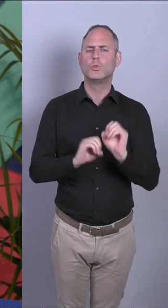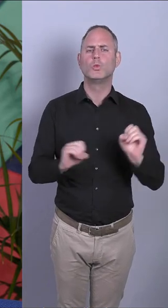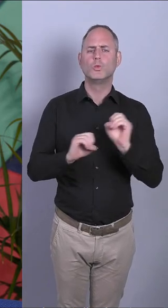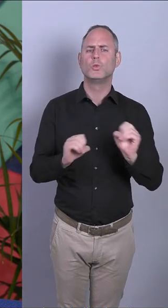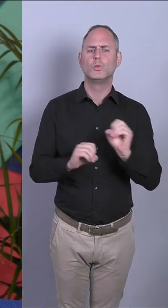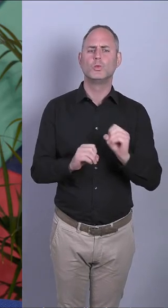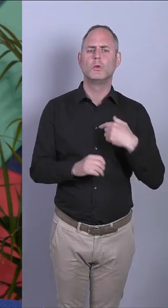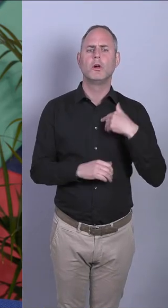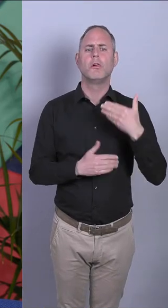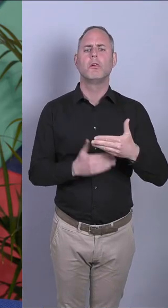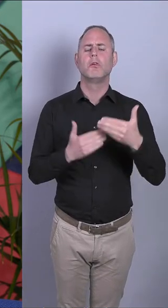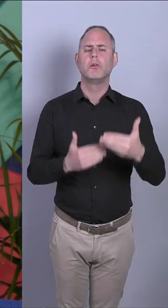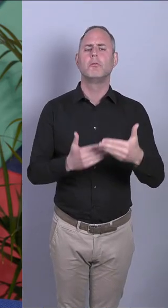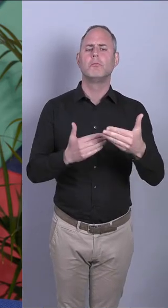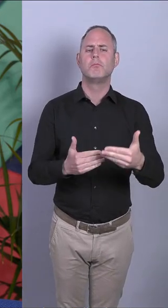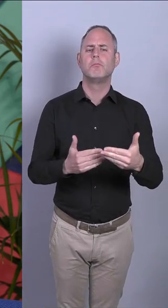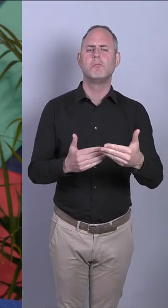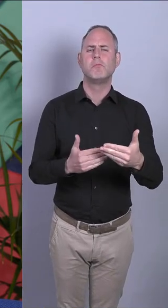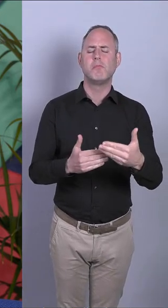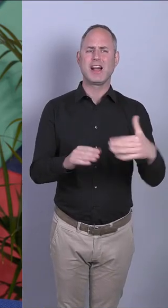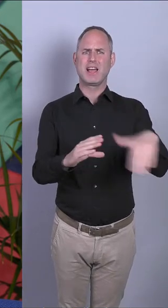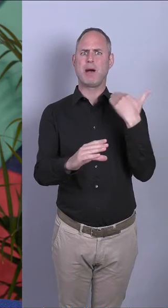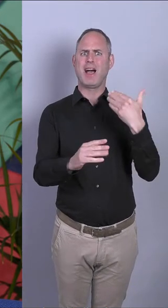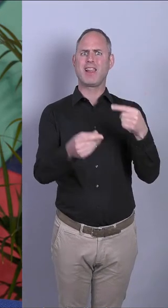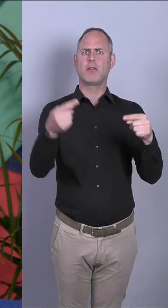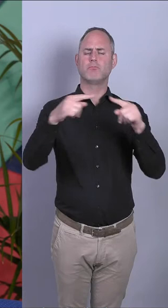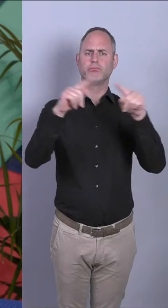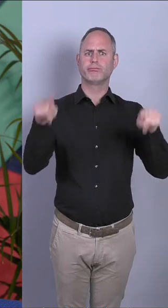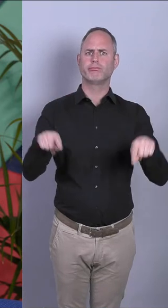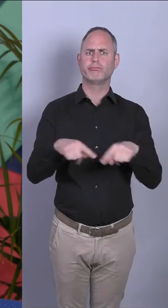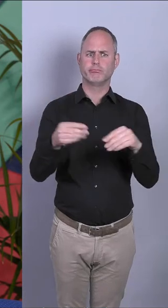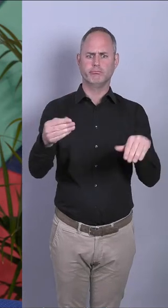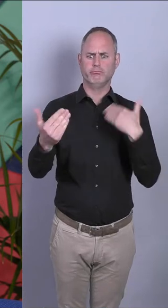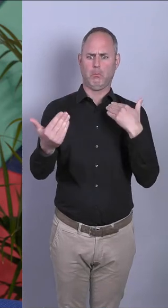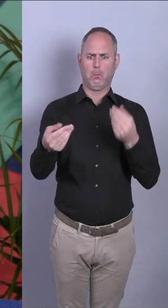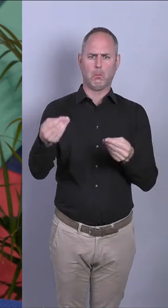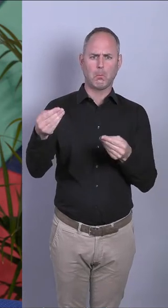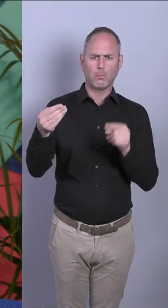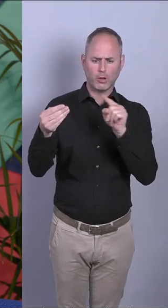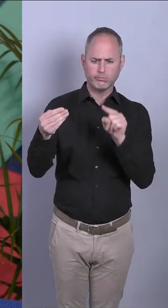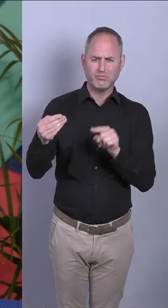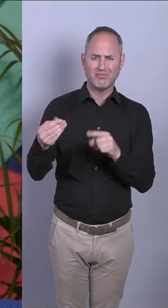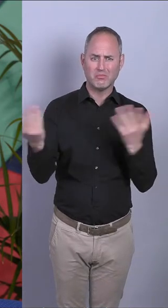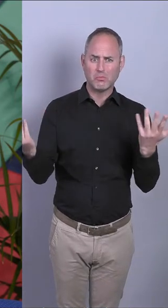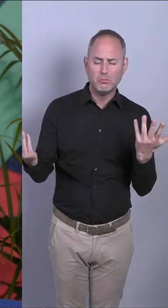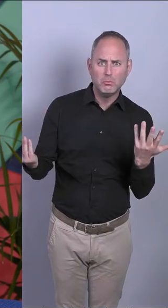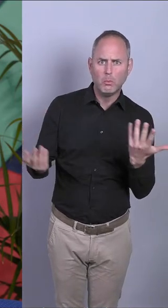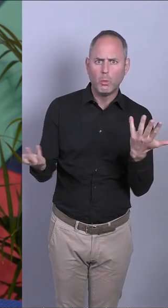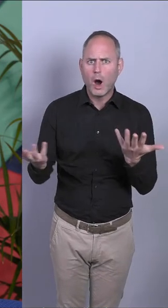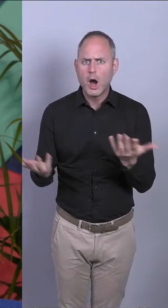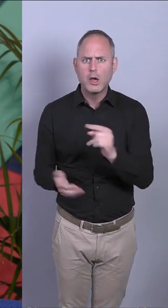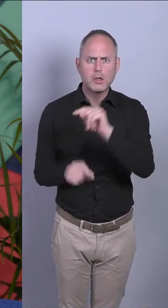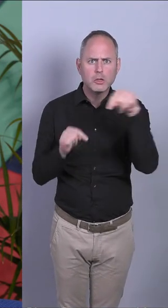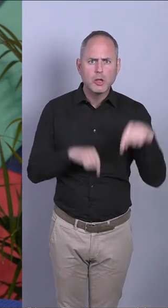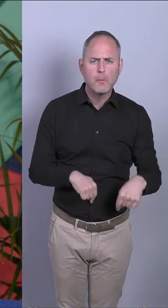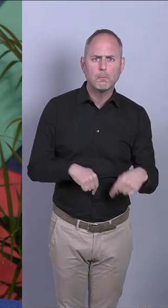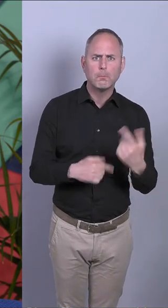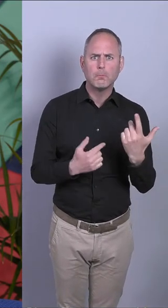automatically generated message, and it said, "Hello, Nina. Your studio team